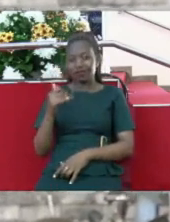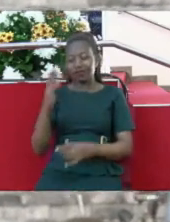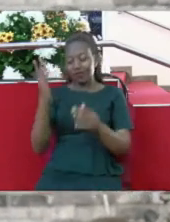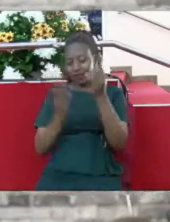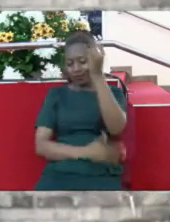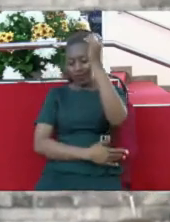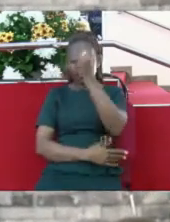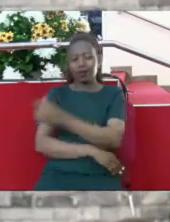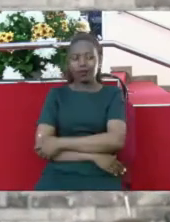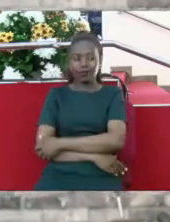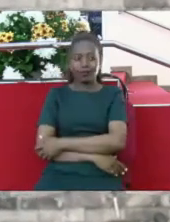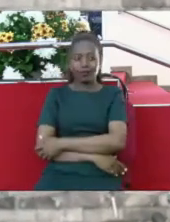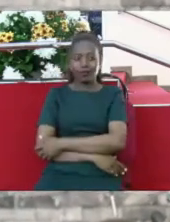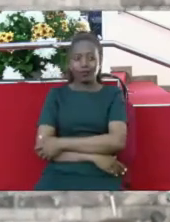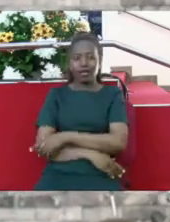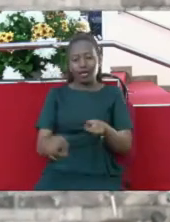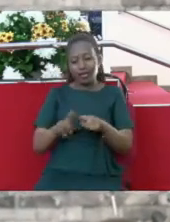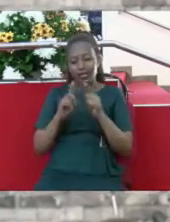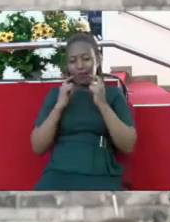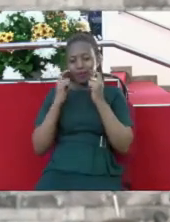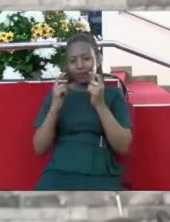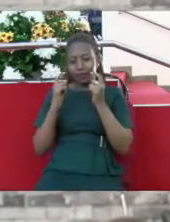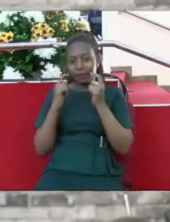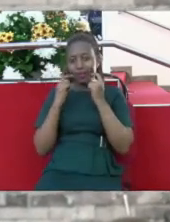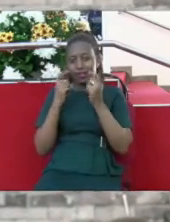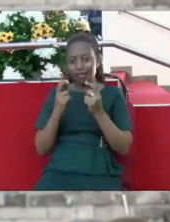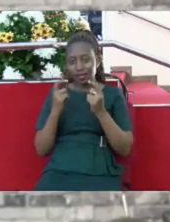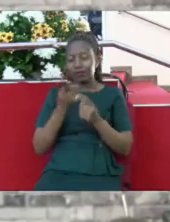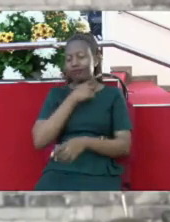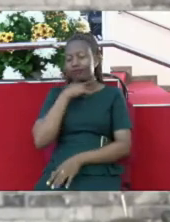mbaya. And it kills. Na inaua.